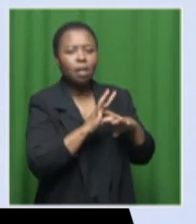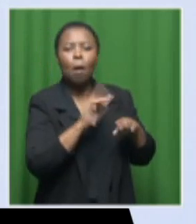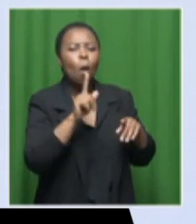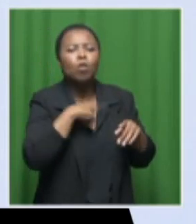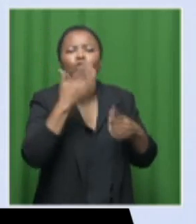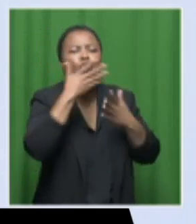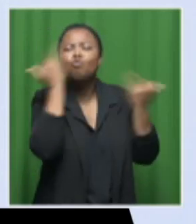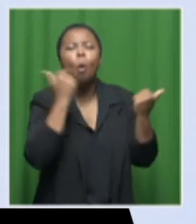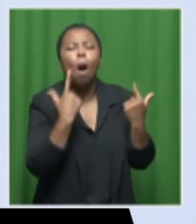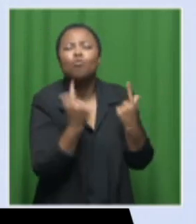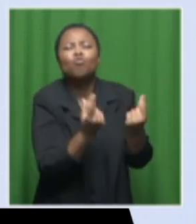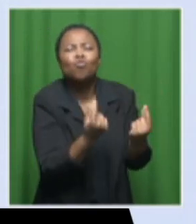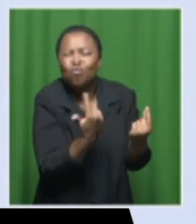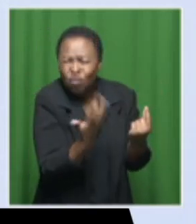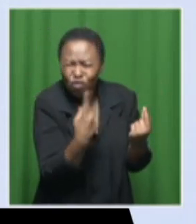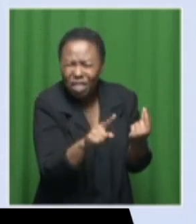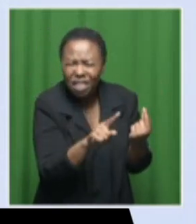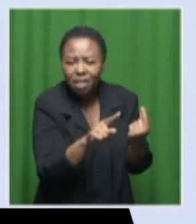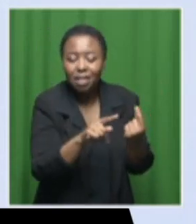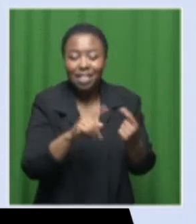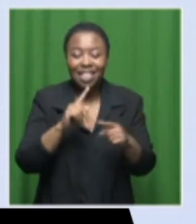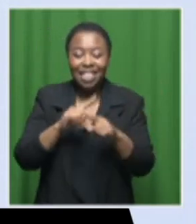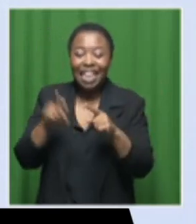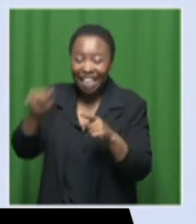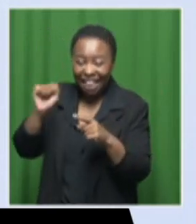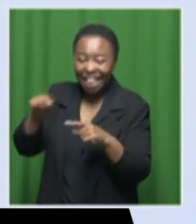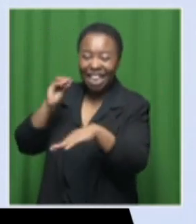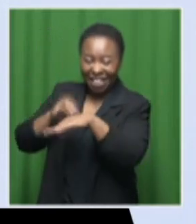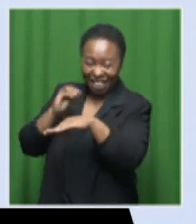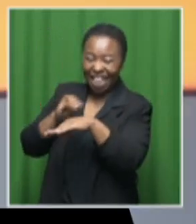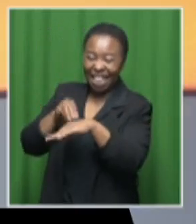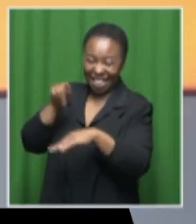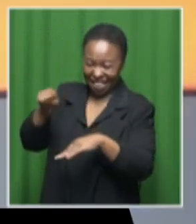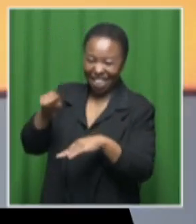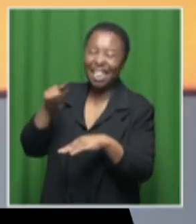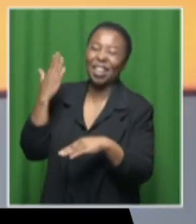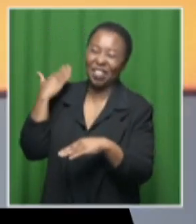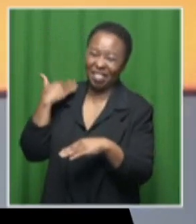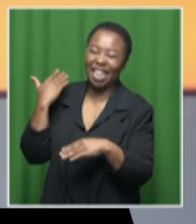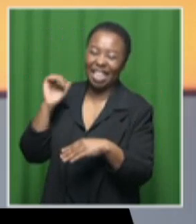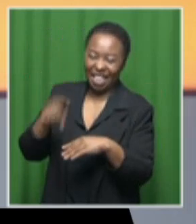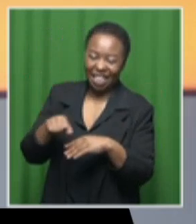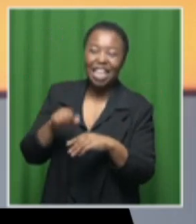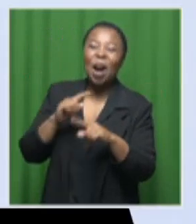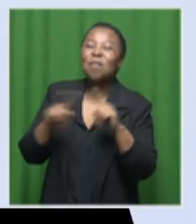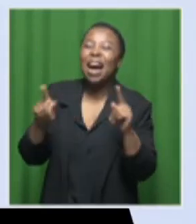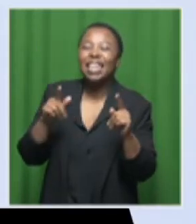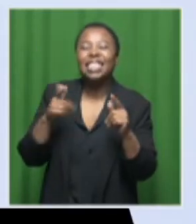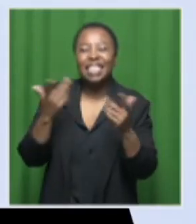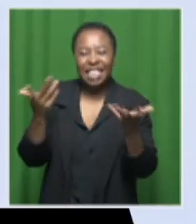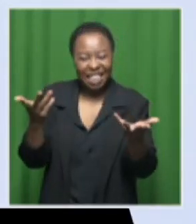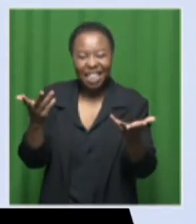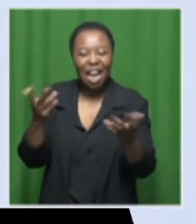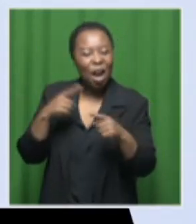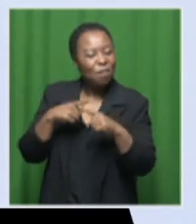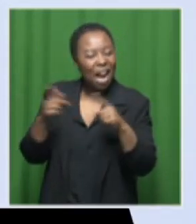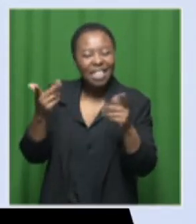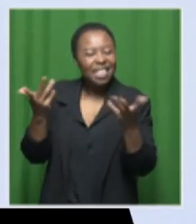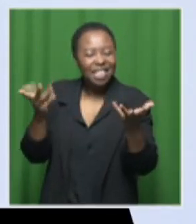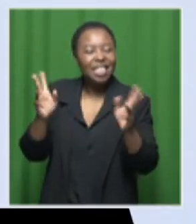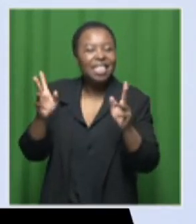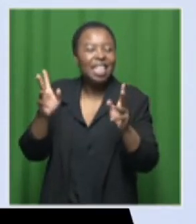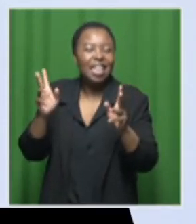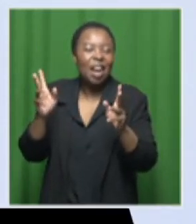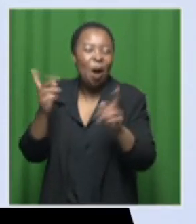actually doing. I think that's the biggest crisis about it. But then it's always